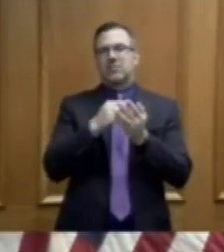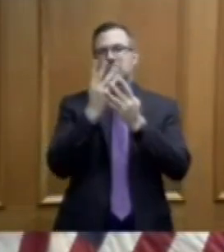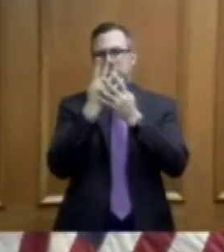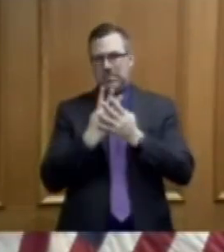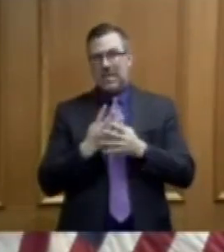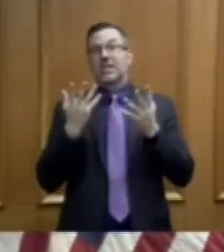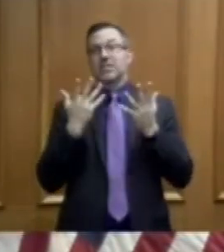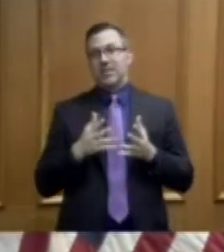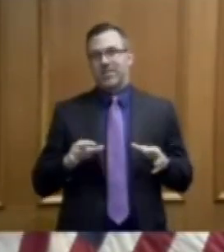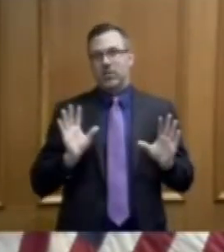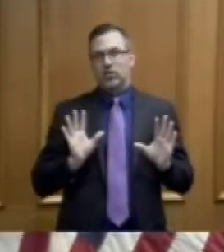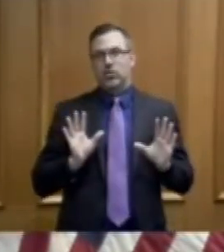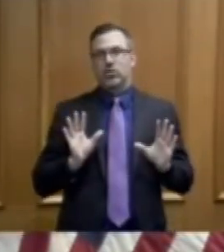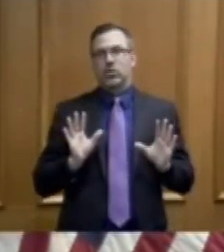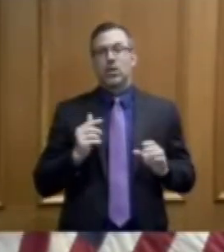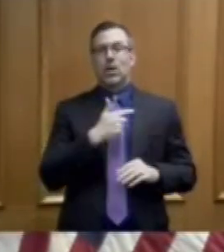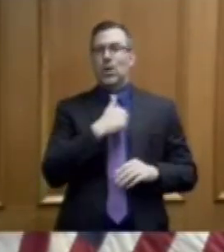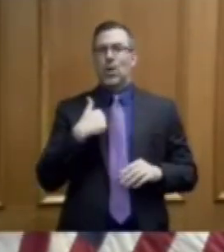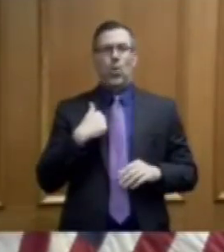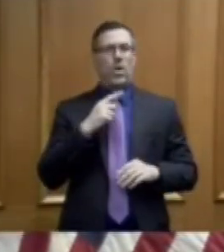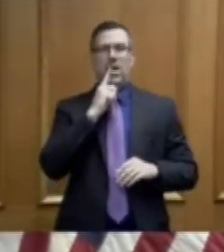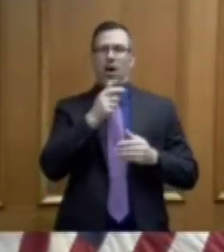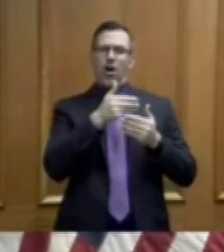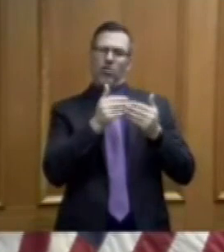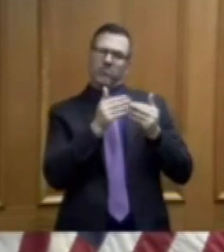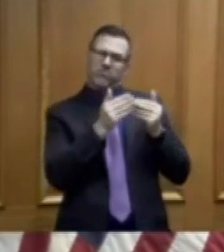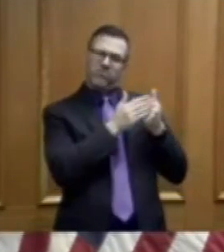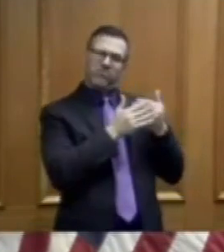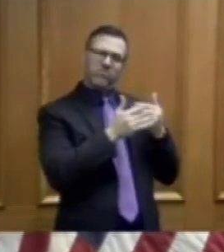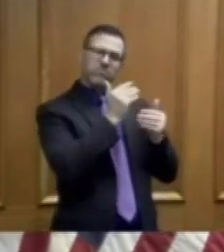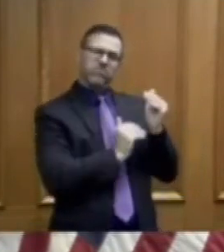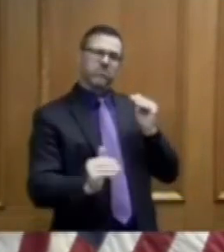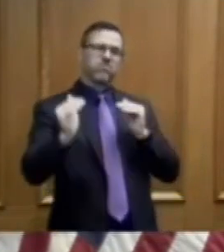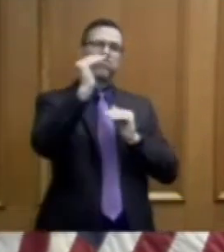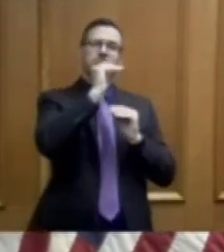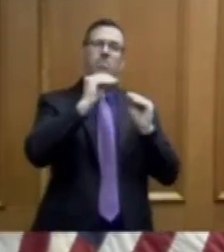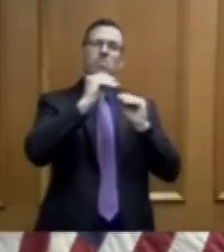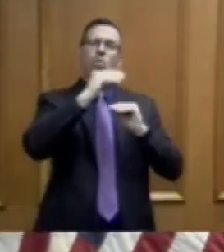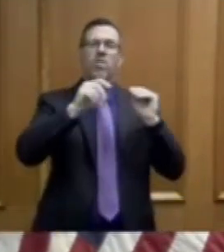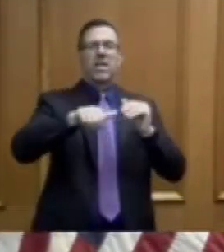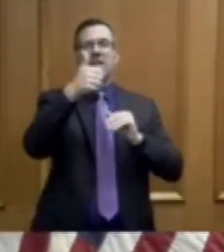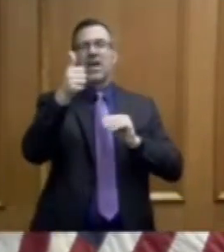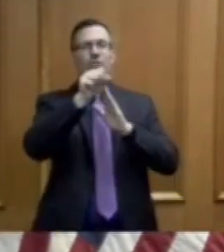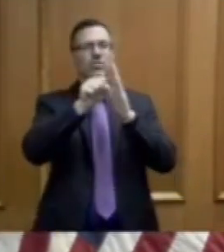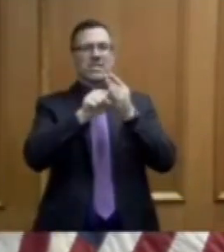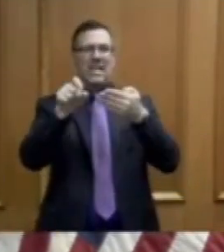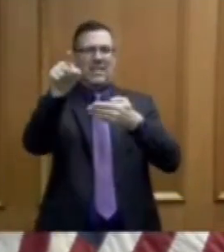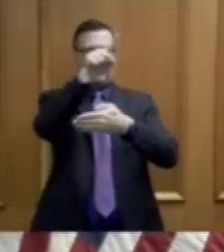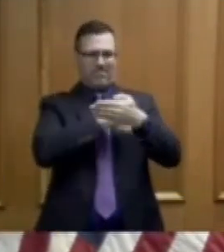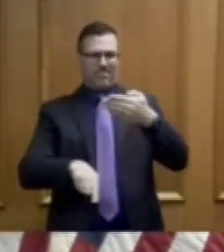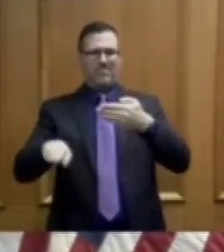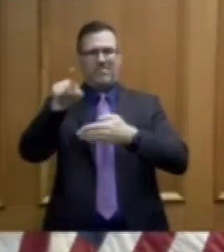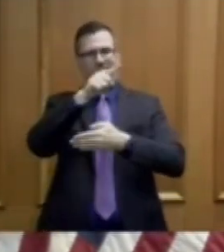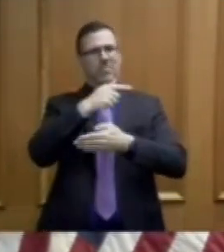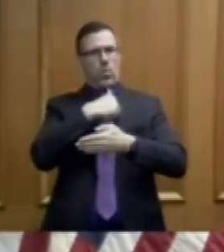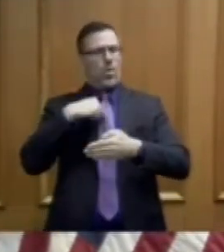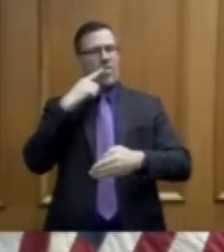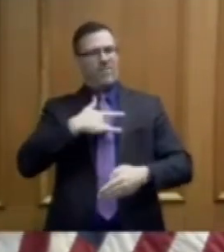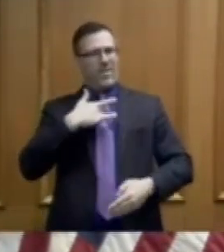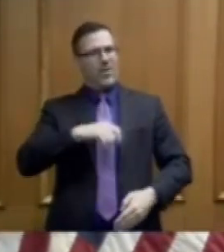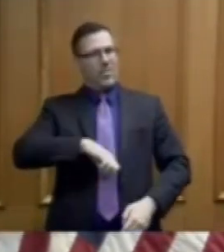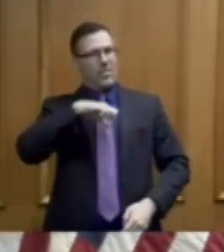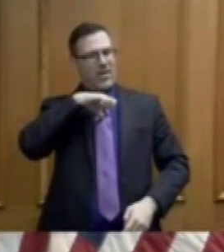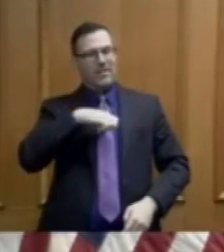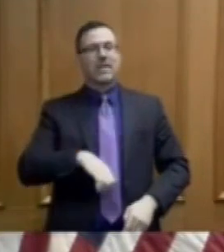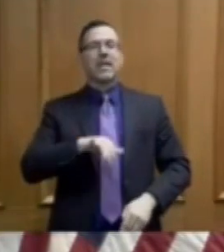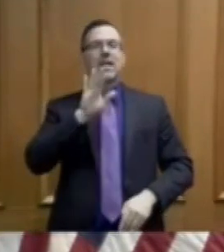are pulling away from other states. We are testing at an unprecedented rate, and we're really proud of that. That will help